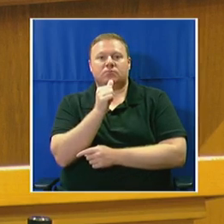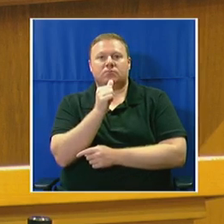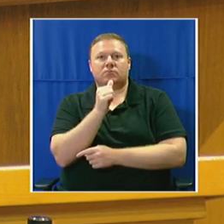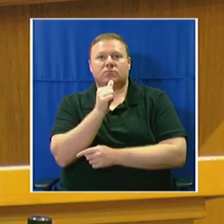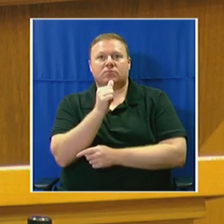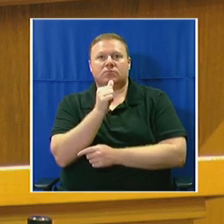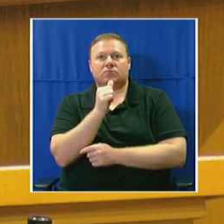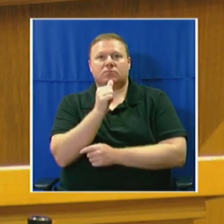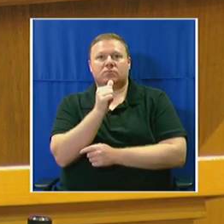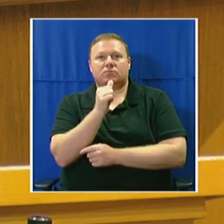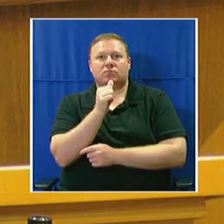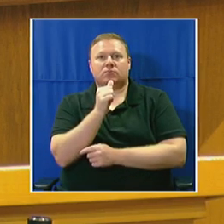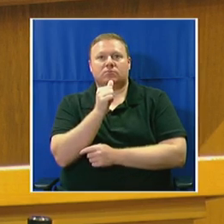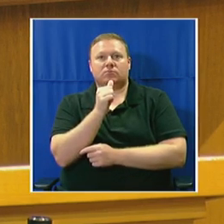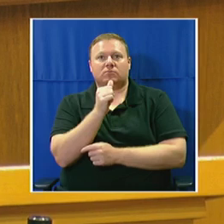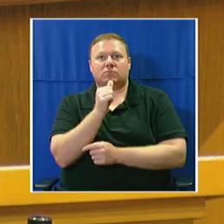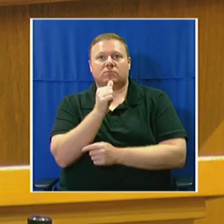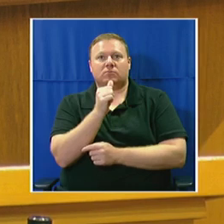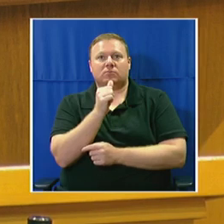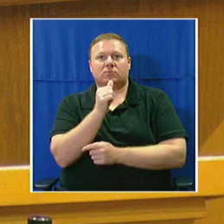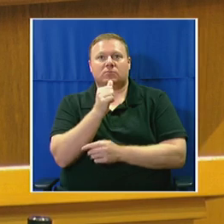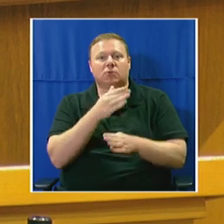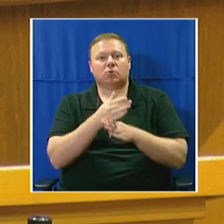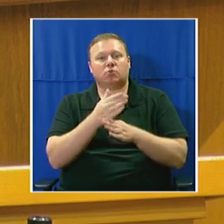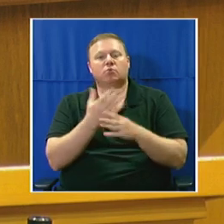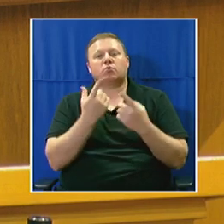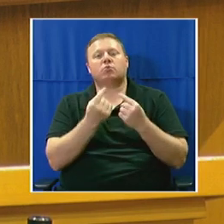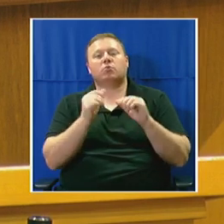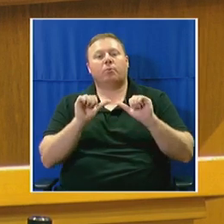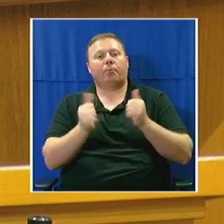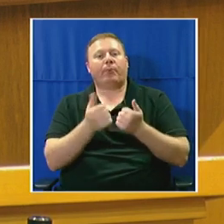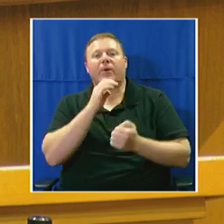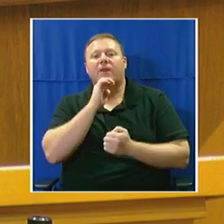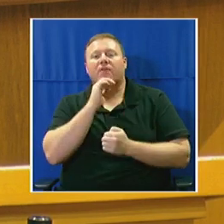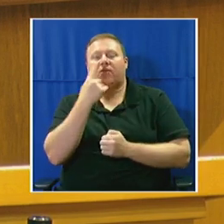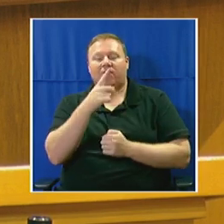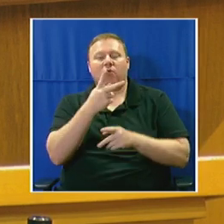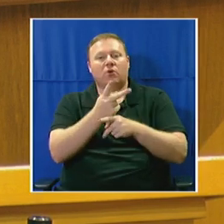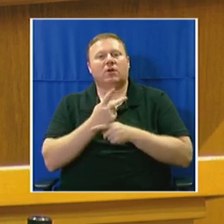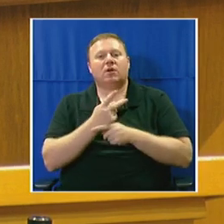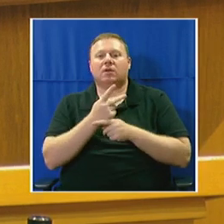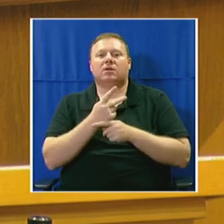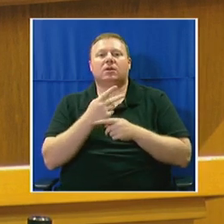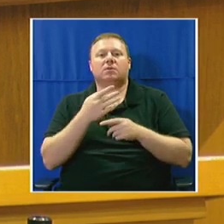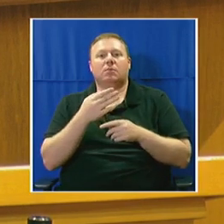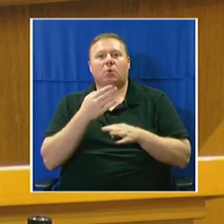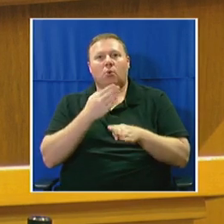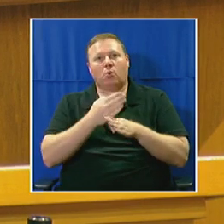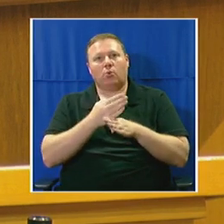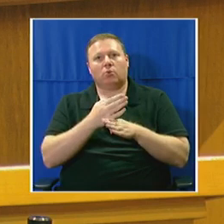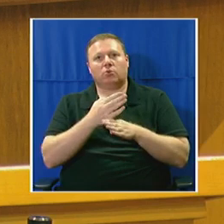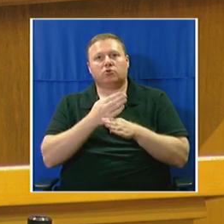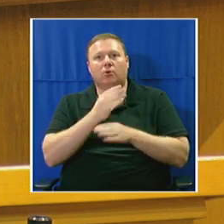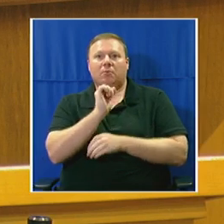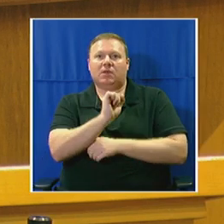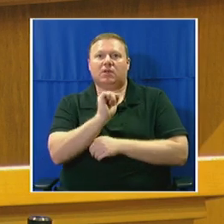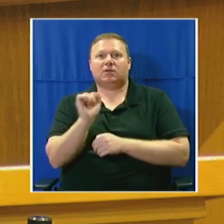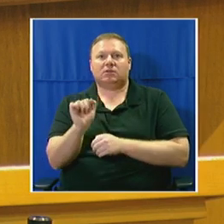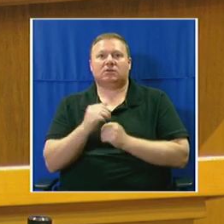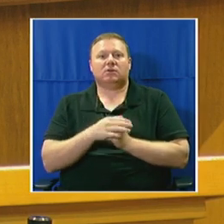act the inquiry checked by Justice M found that both Advocate jba and Advocate M were not fit and